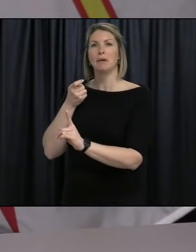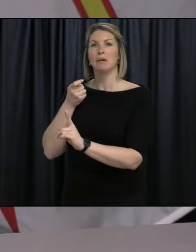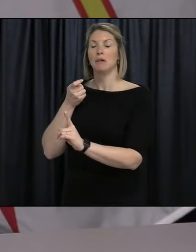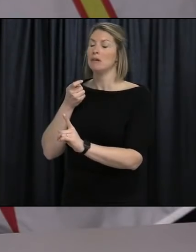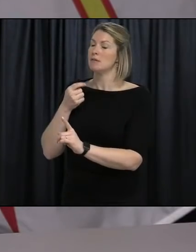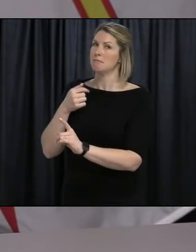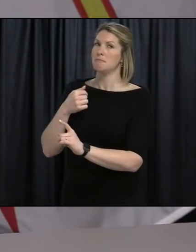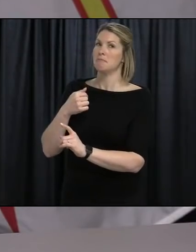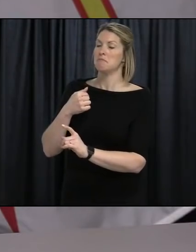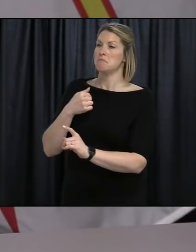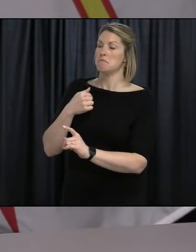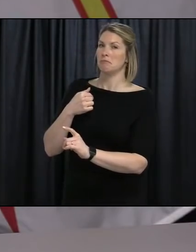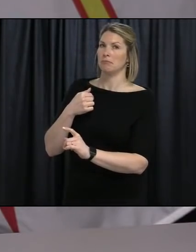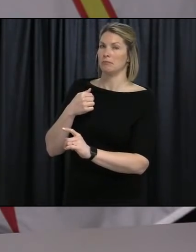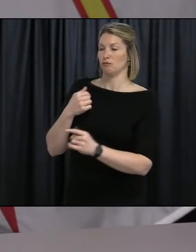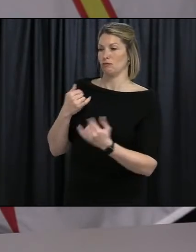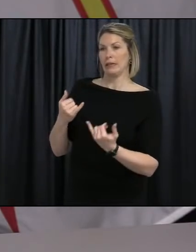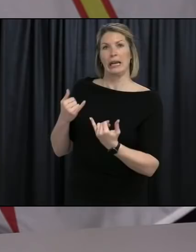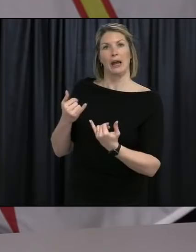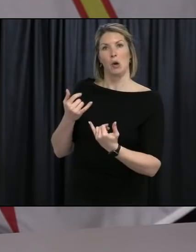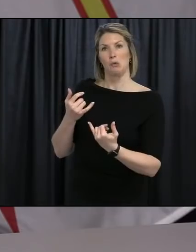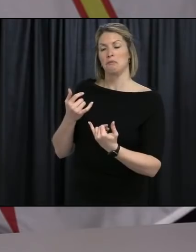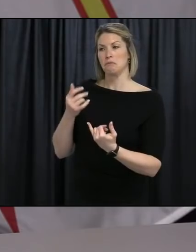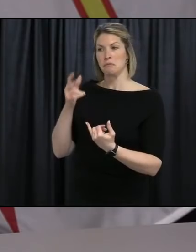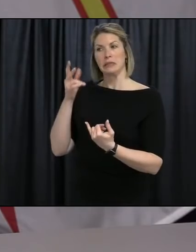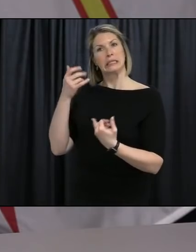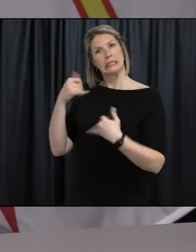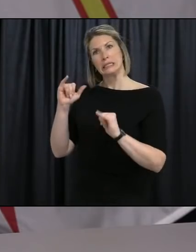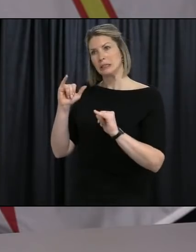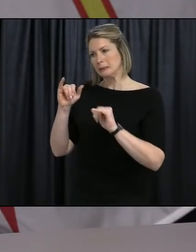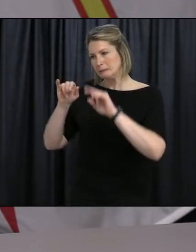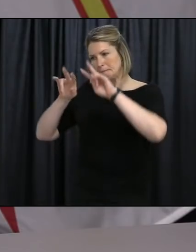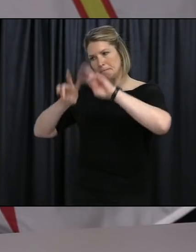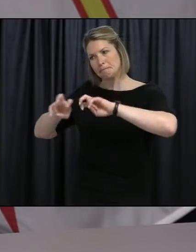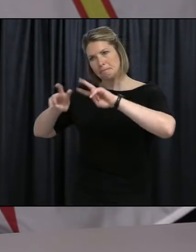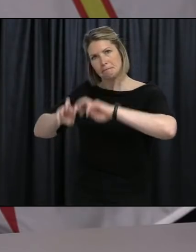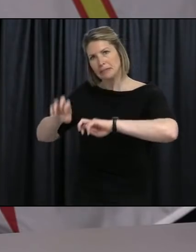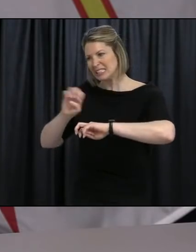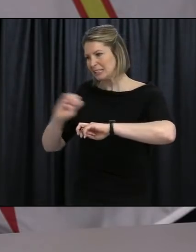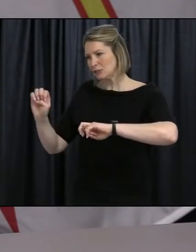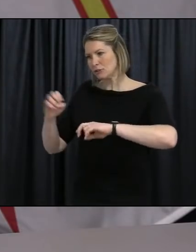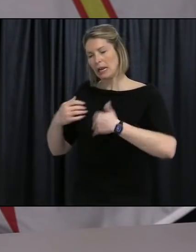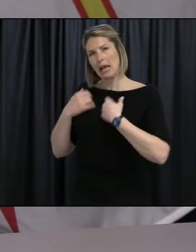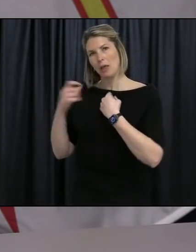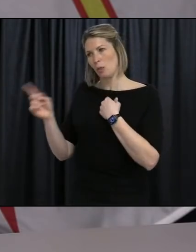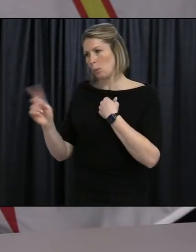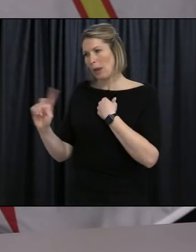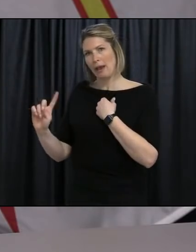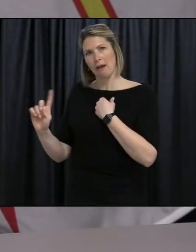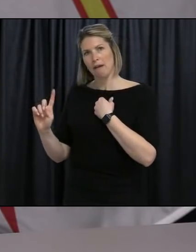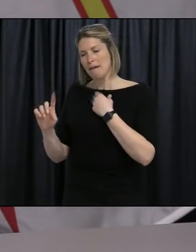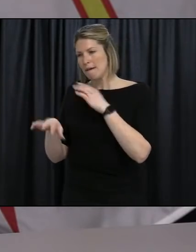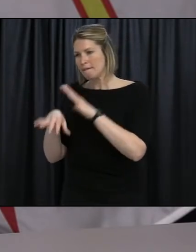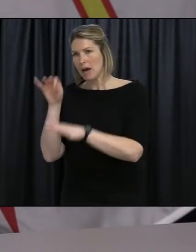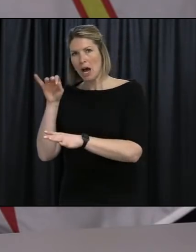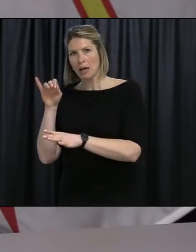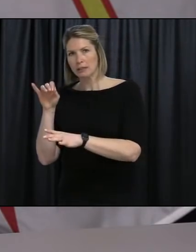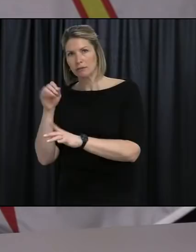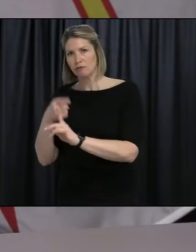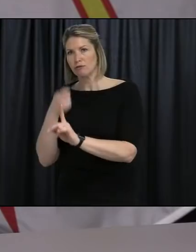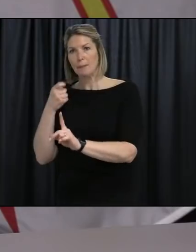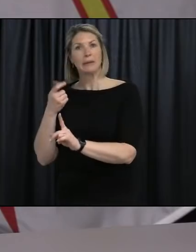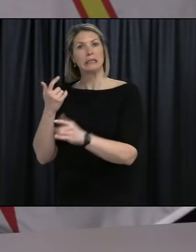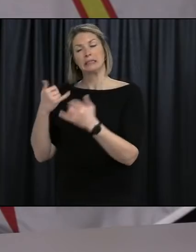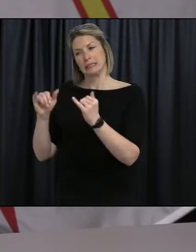is still following that case and still looking at potential sources. So it remains